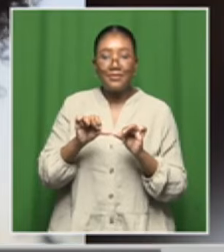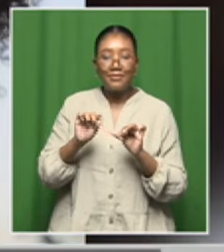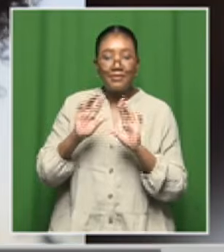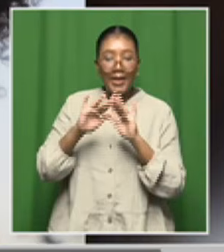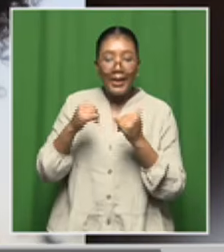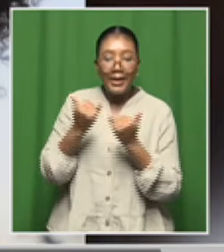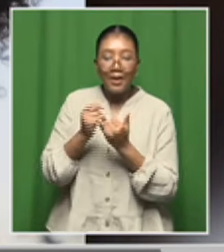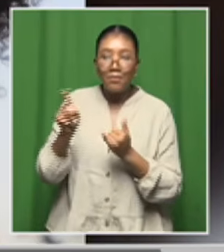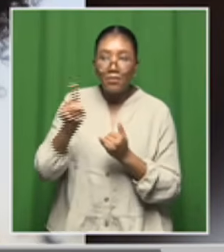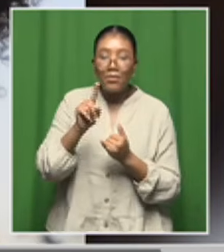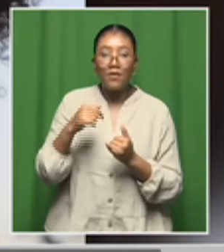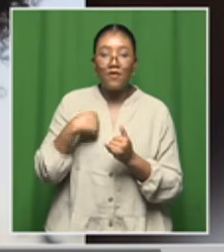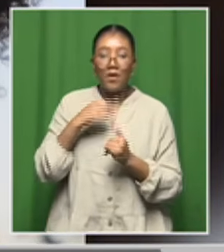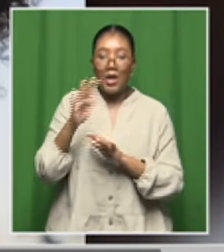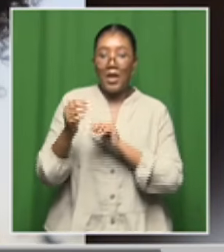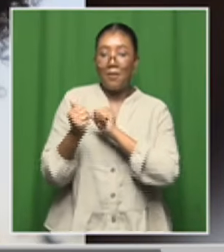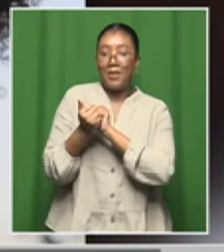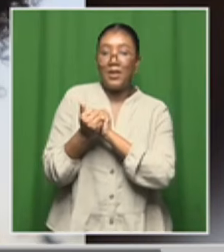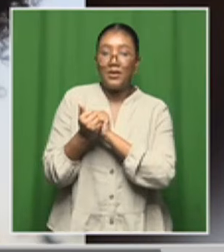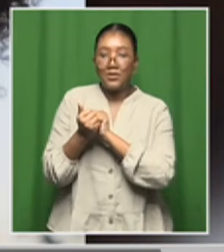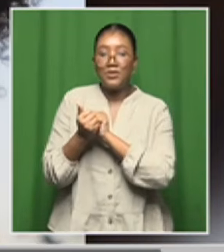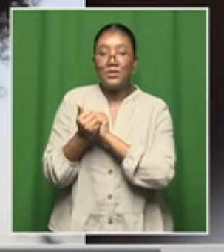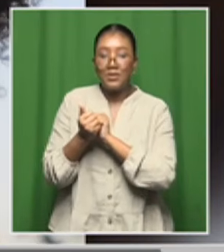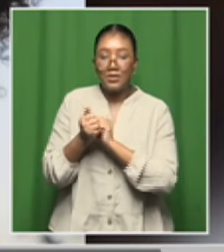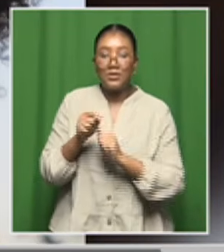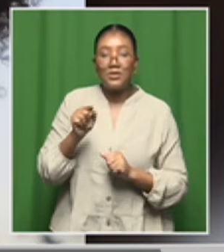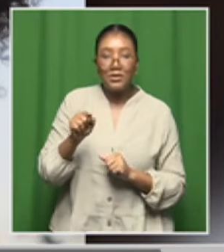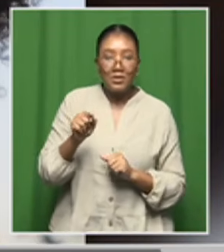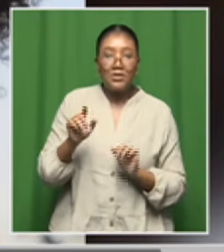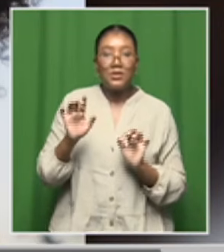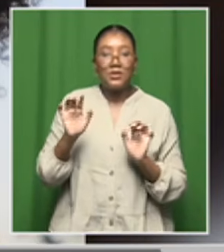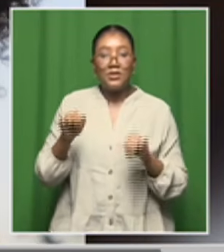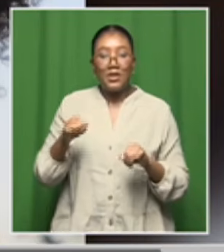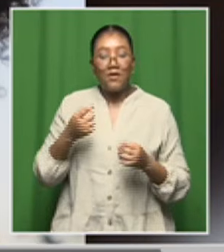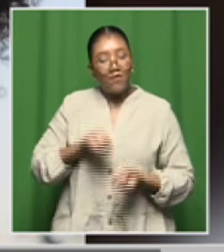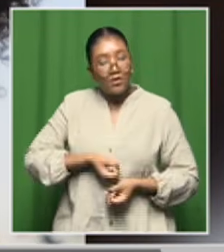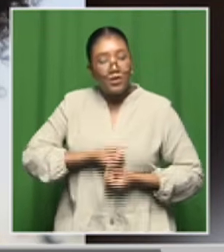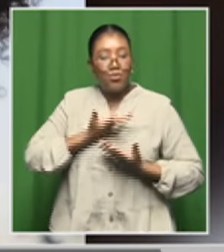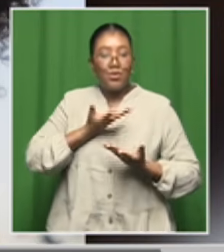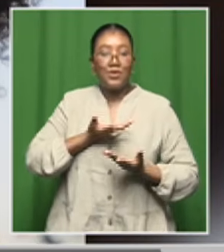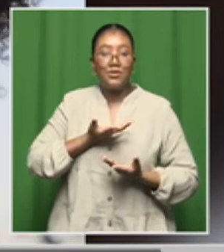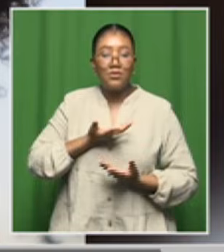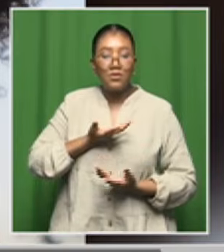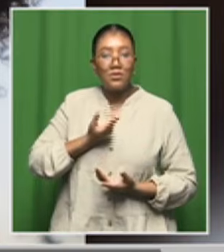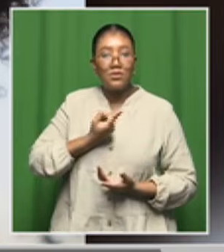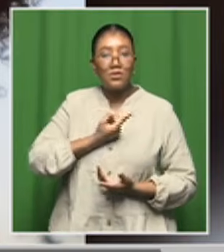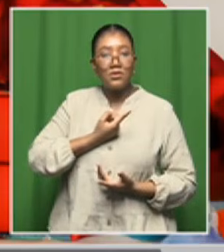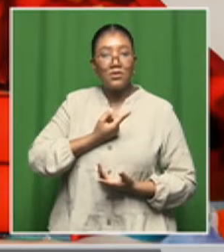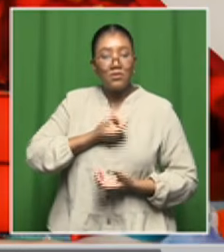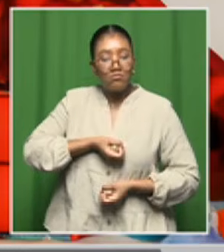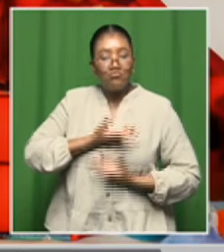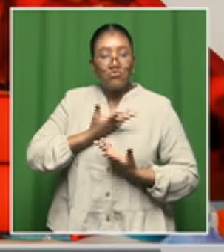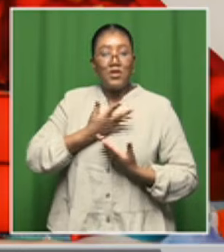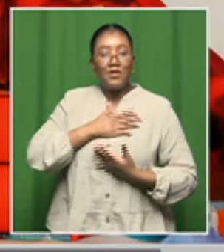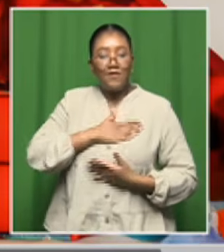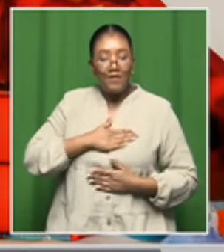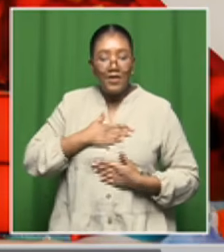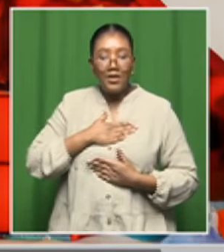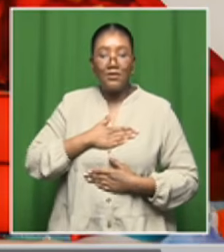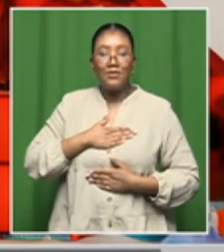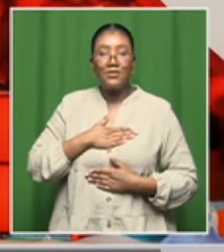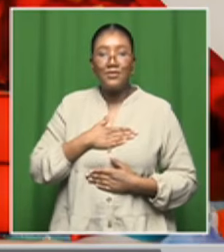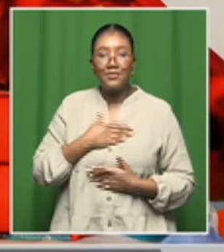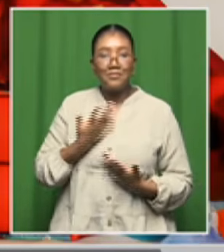even the collaborations that one gets to do, to your point about expressing yourself and, evoking certain feelings. But